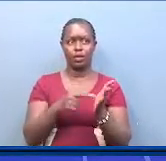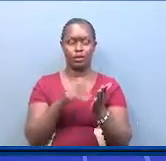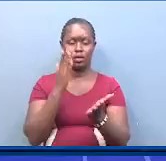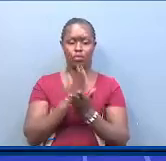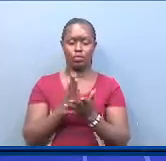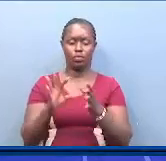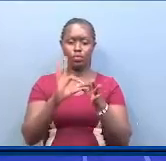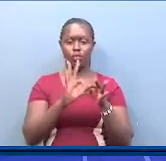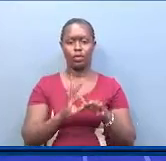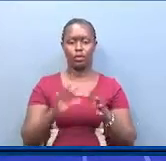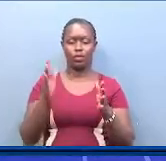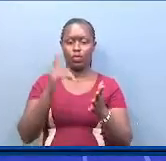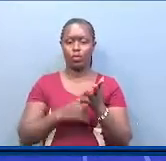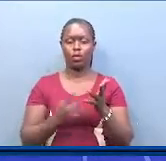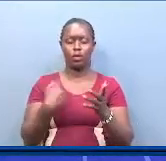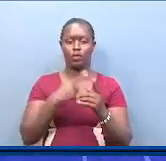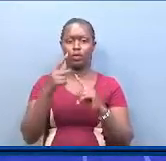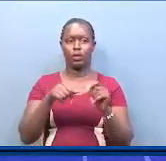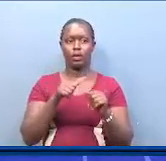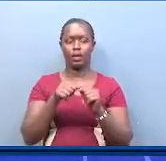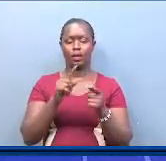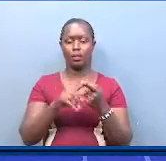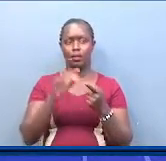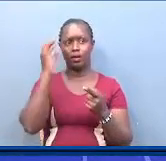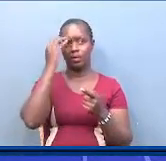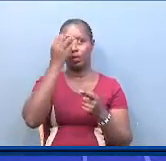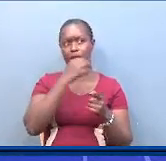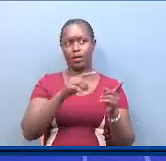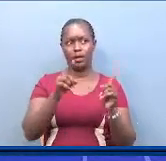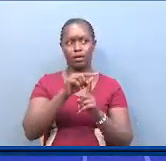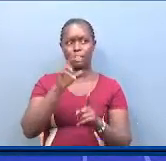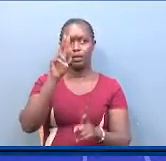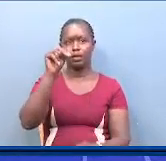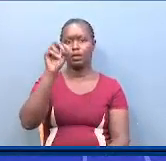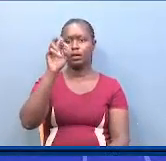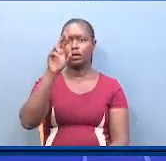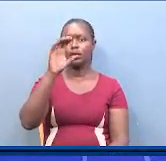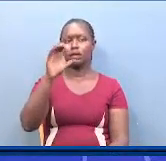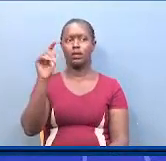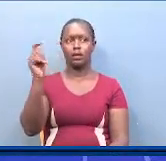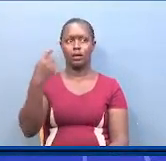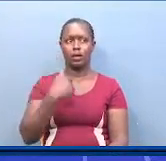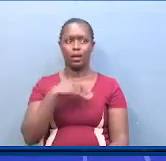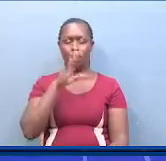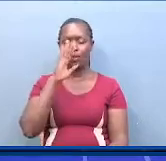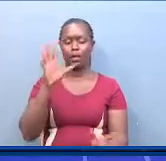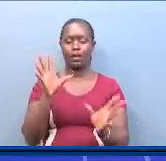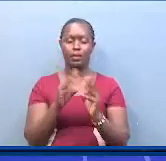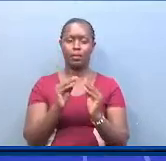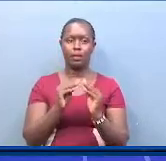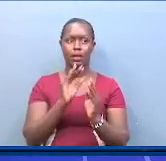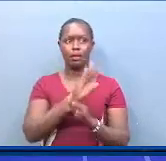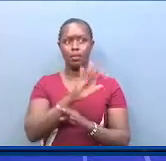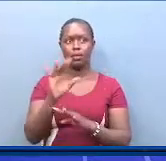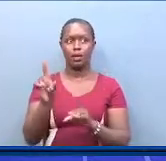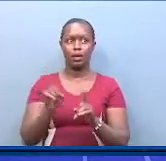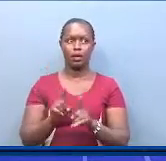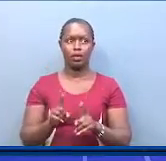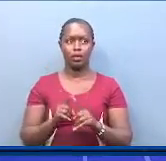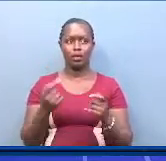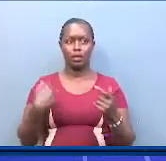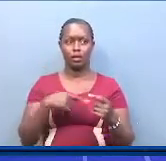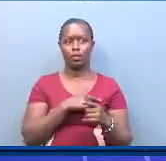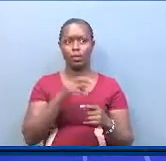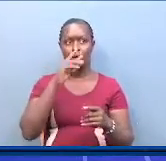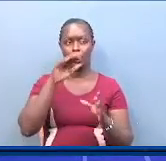coalition. So what we are talking about, Martha Karua and Na Kenya, I have been in her meetings. And this are opening remarks. We are